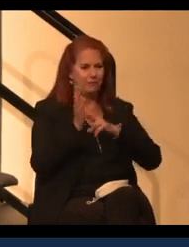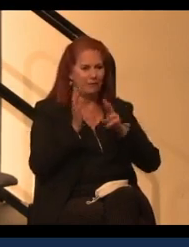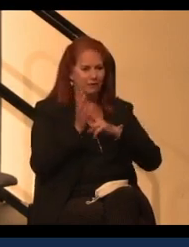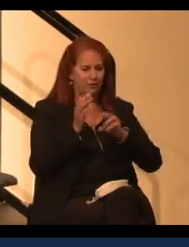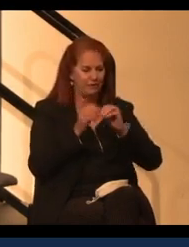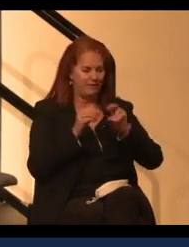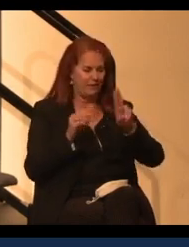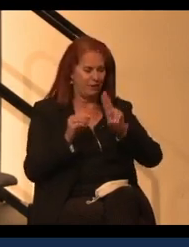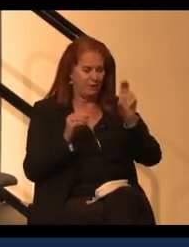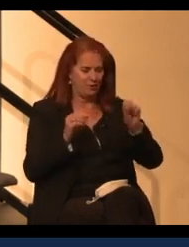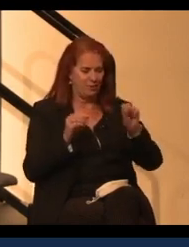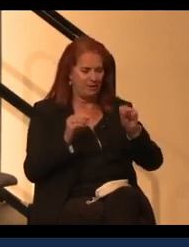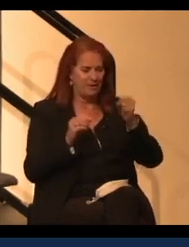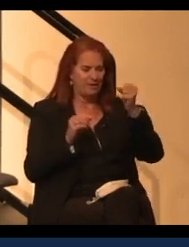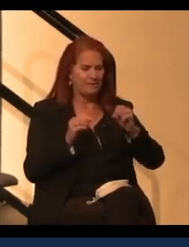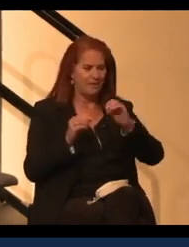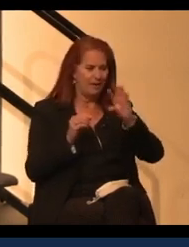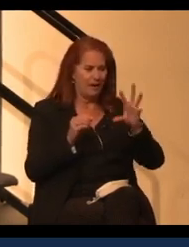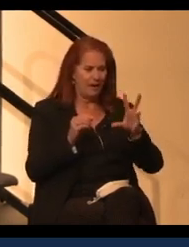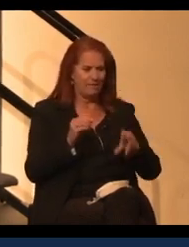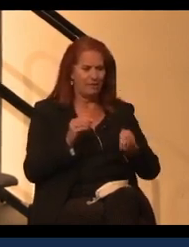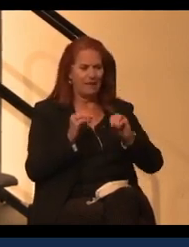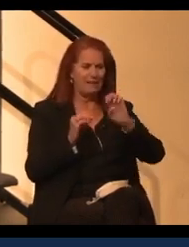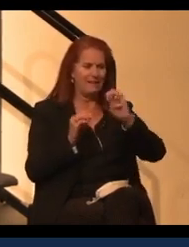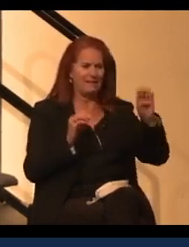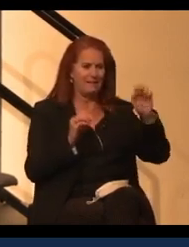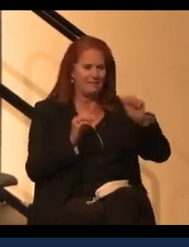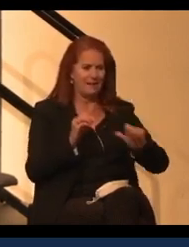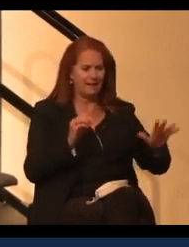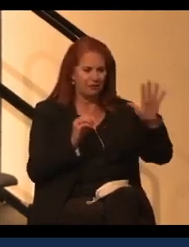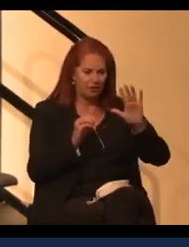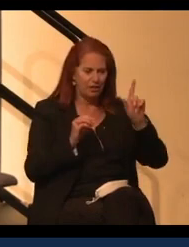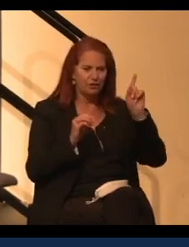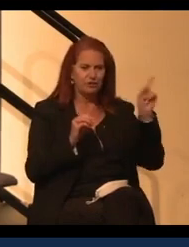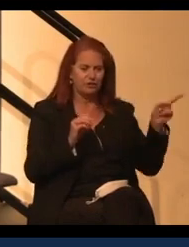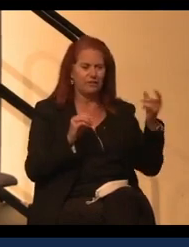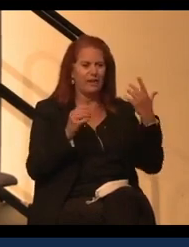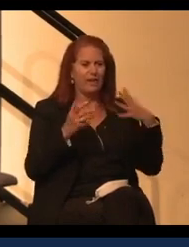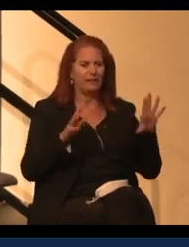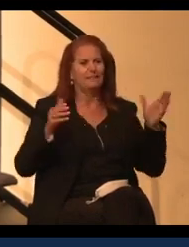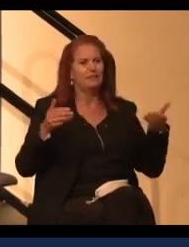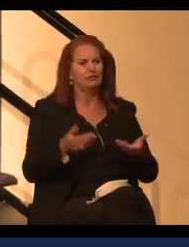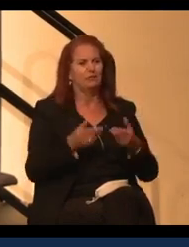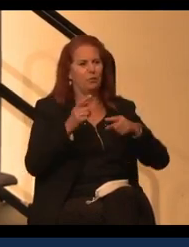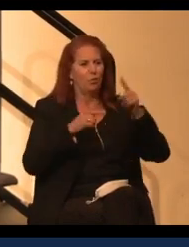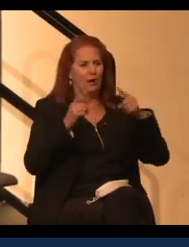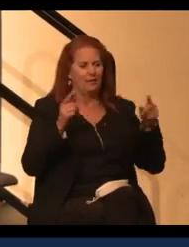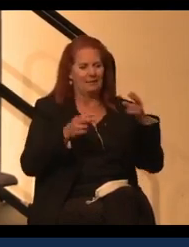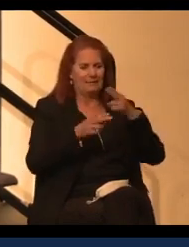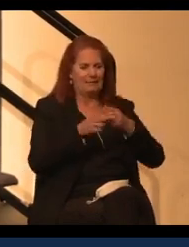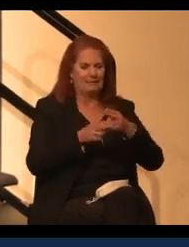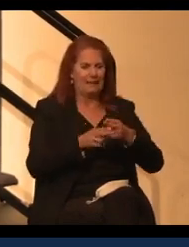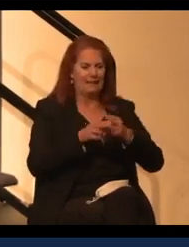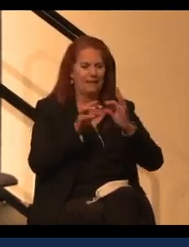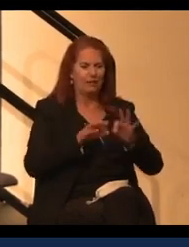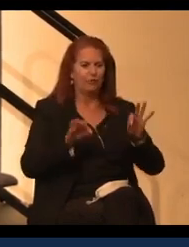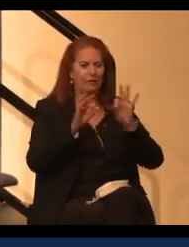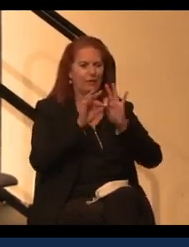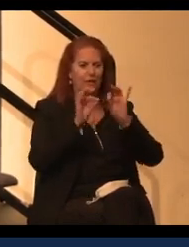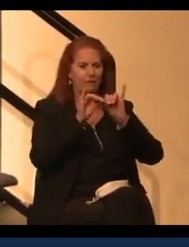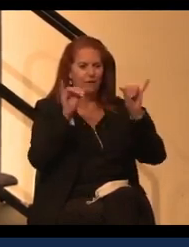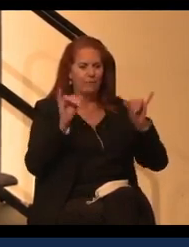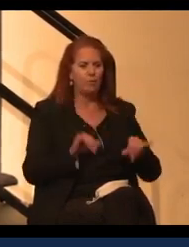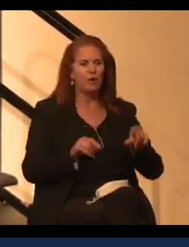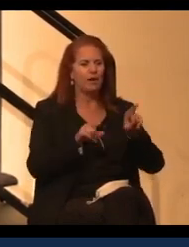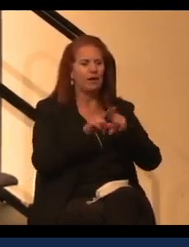the US, Southern Africa, and East Asia, she has introduced widely cited critical frameworks